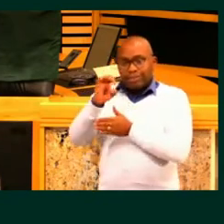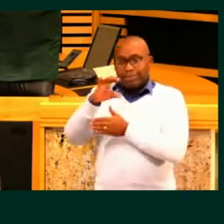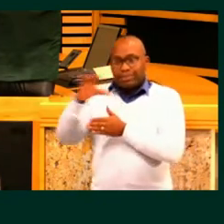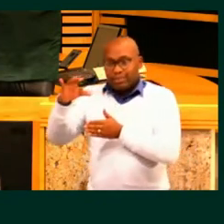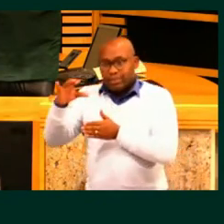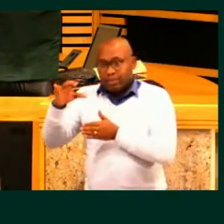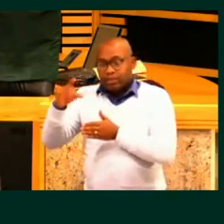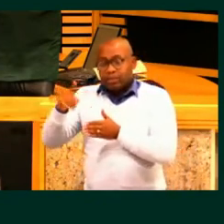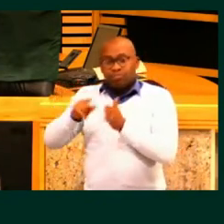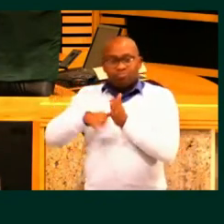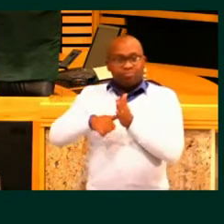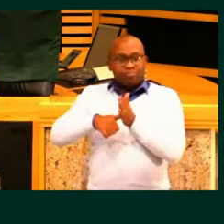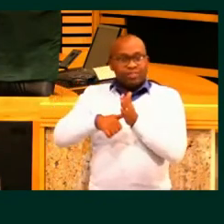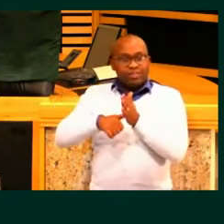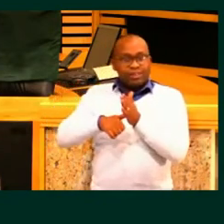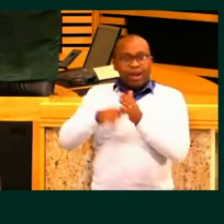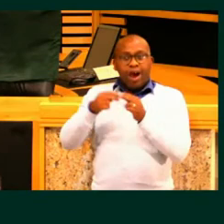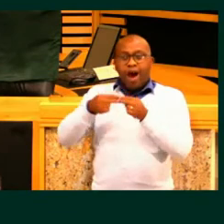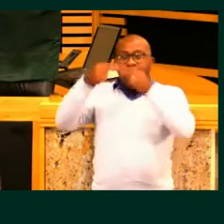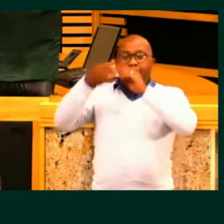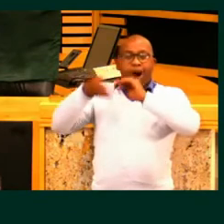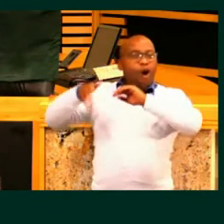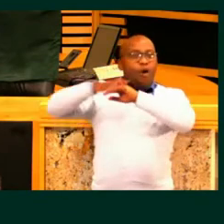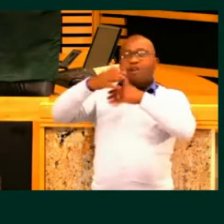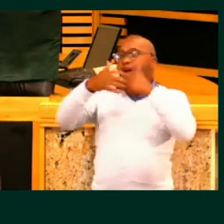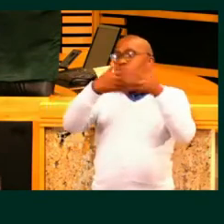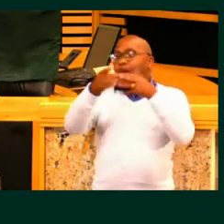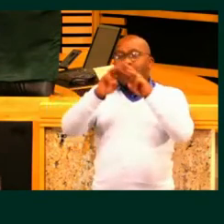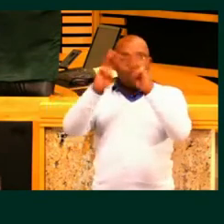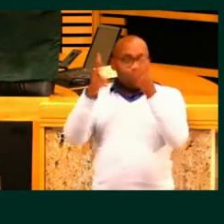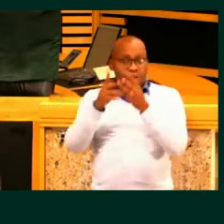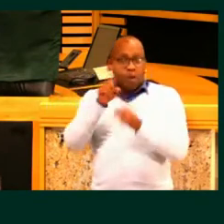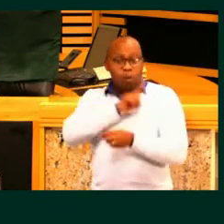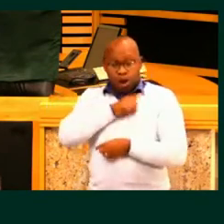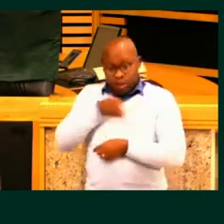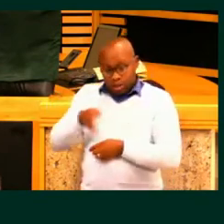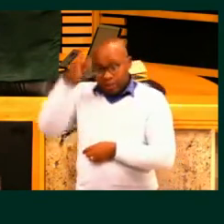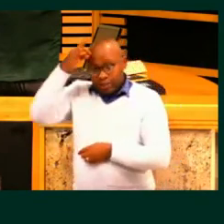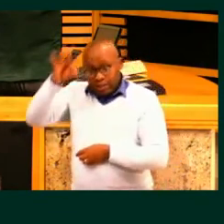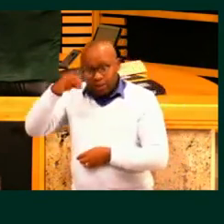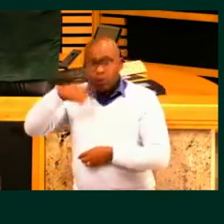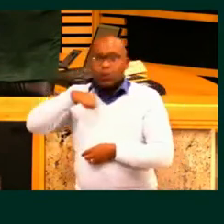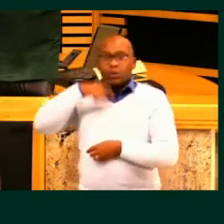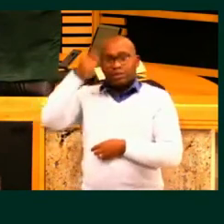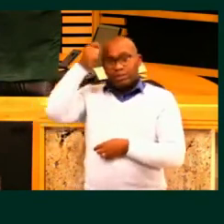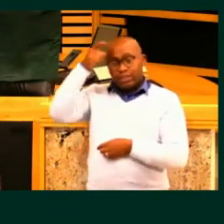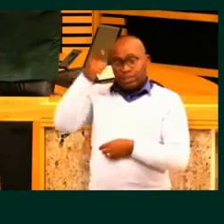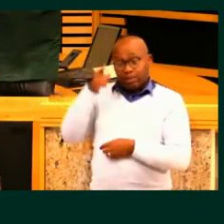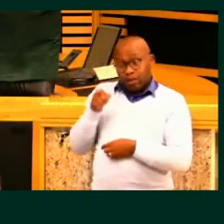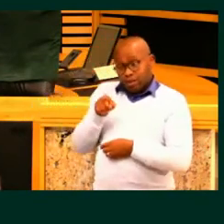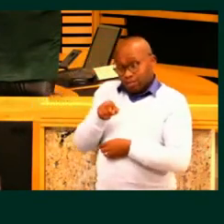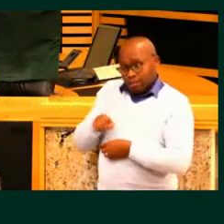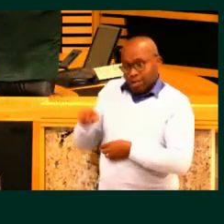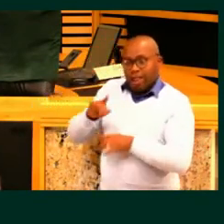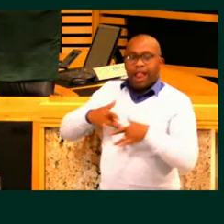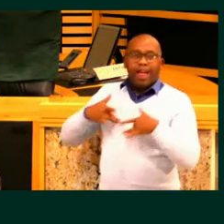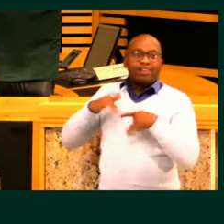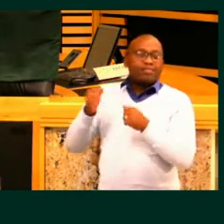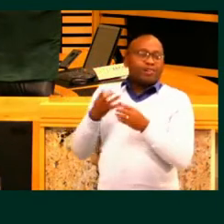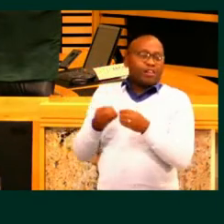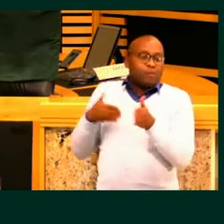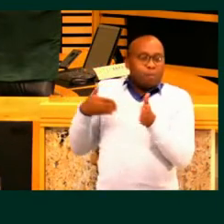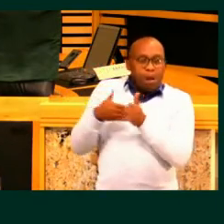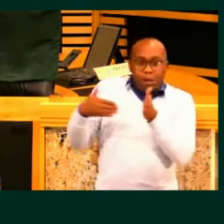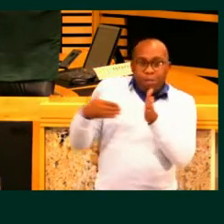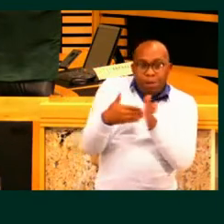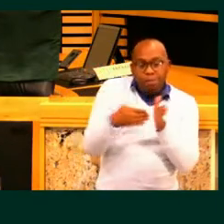is higher than anyone else because this government understand there are things that impede them